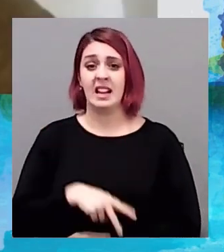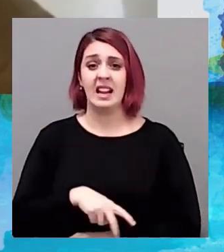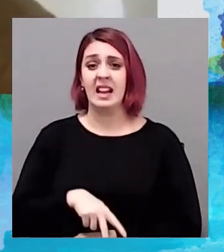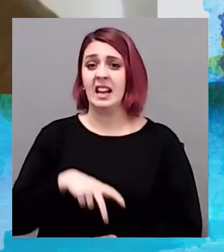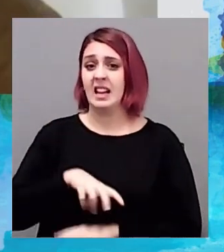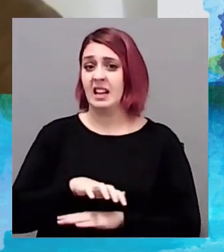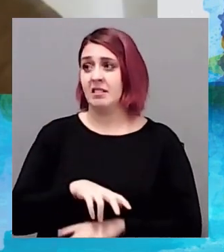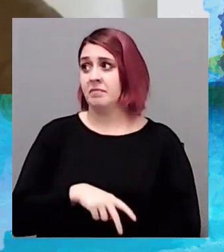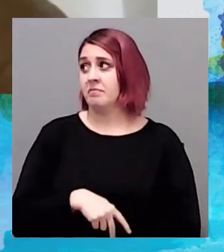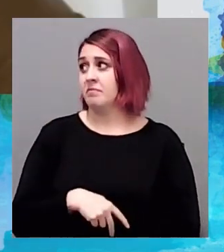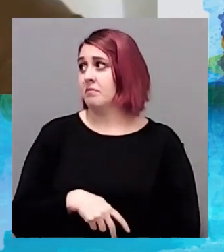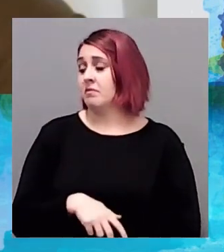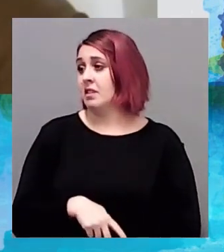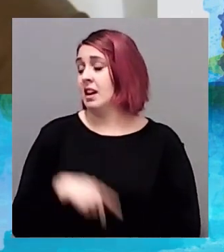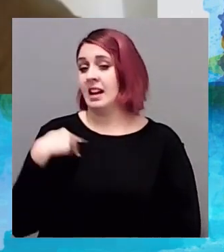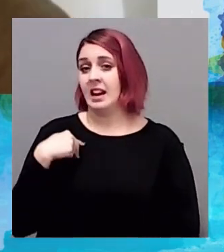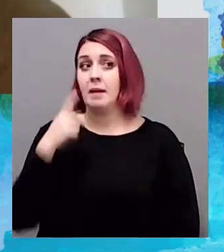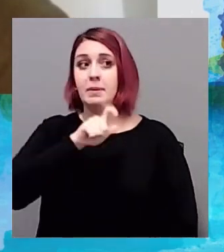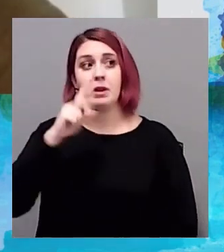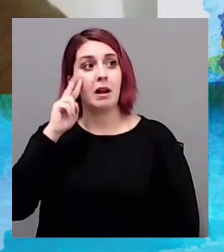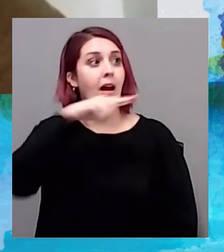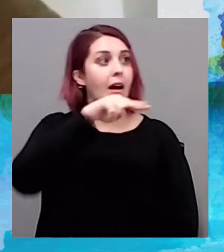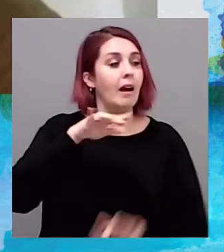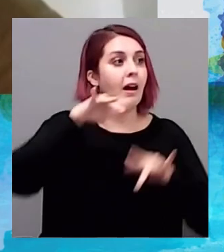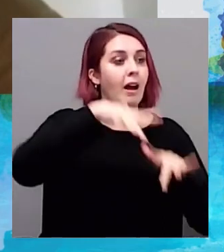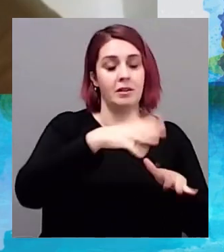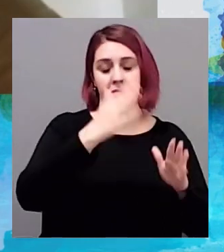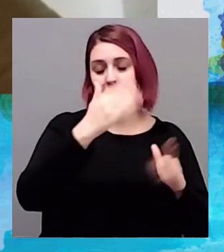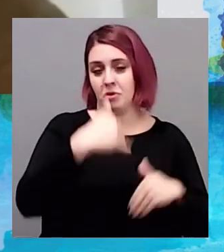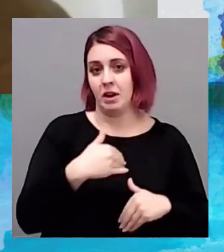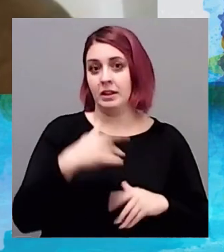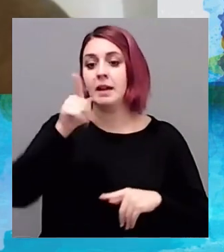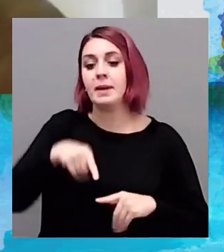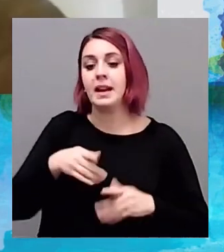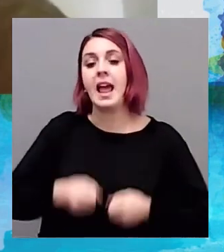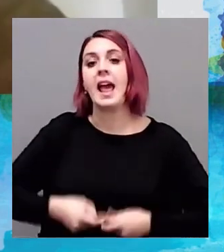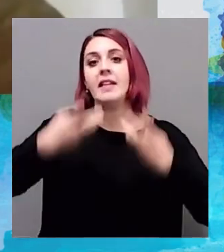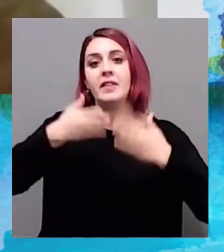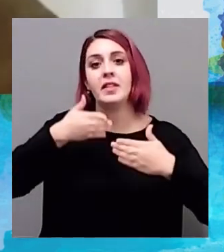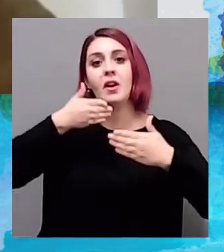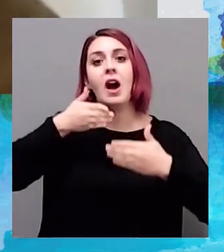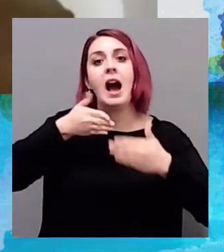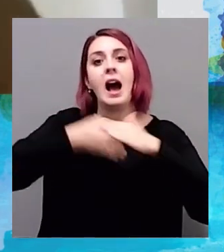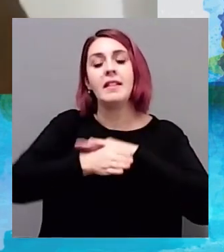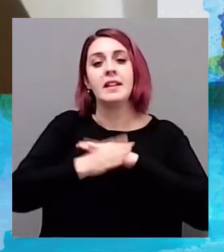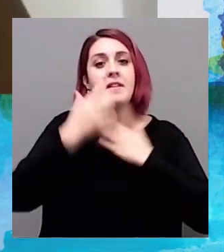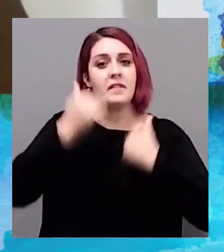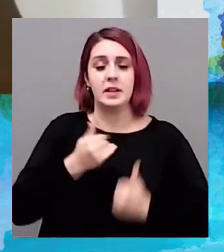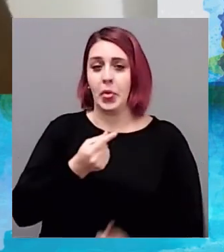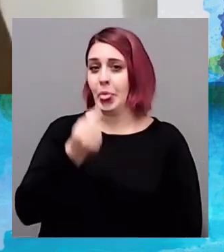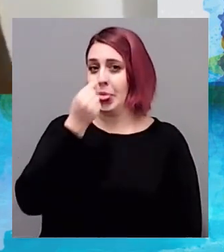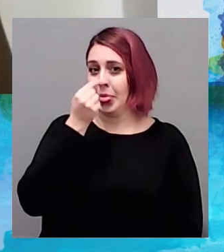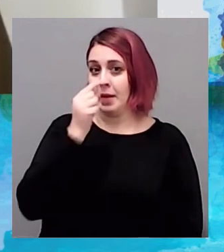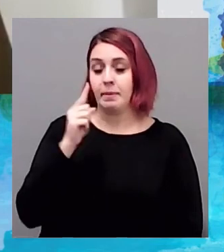So the general population doesn't go to museums. So we need a physical description of